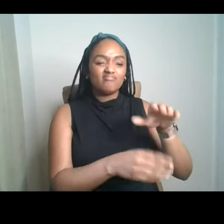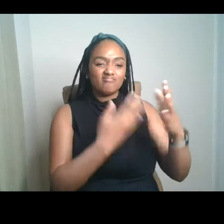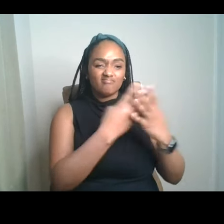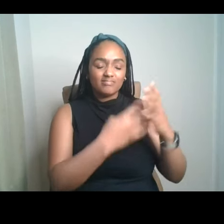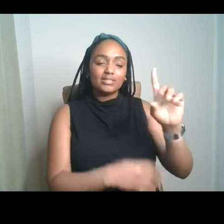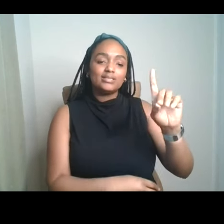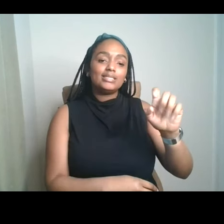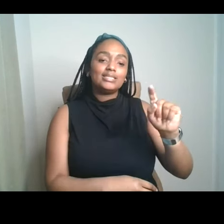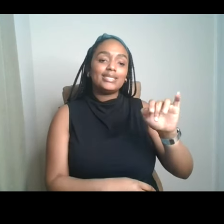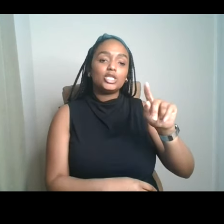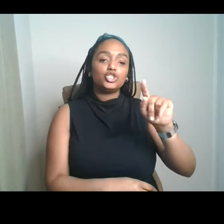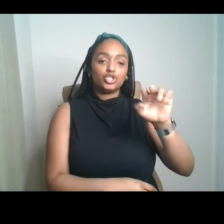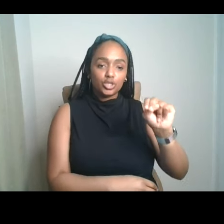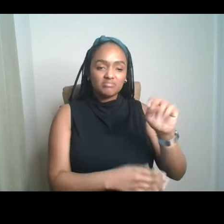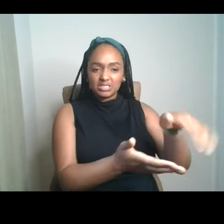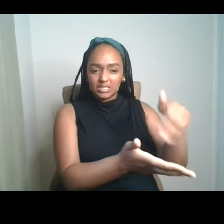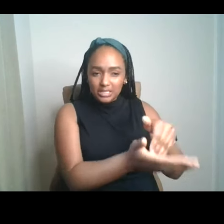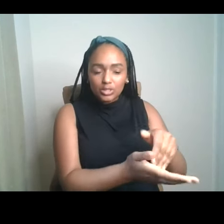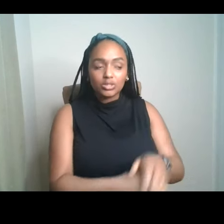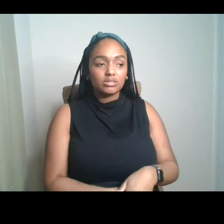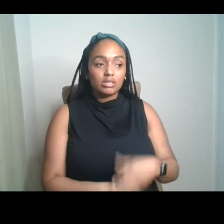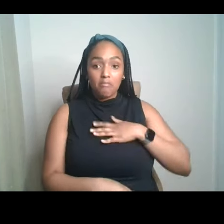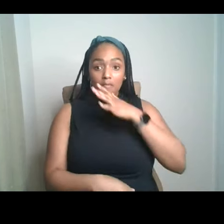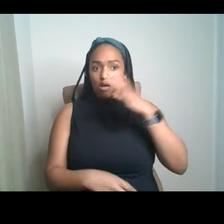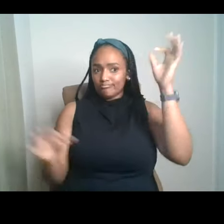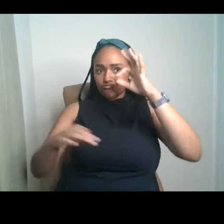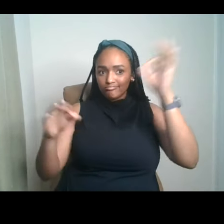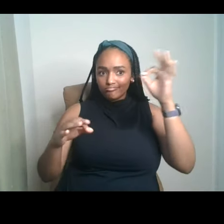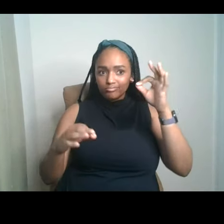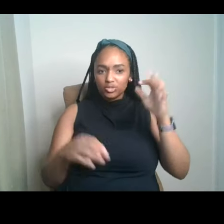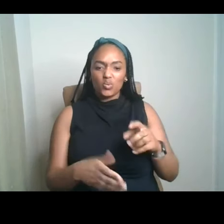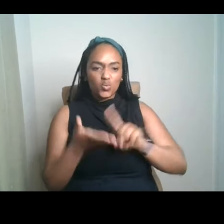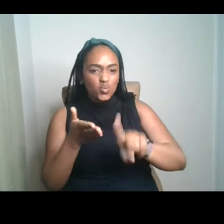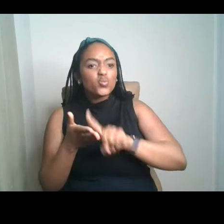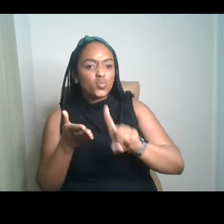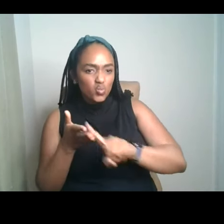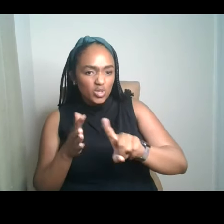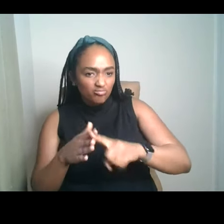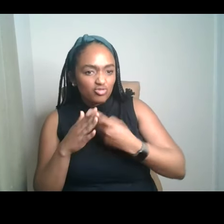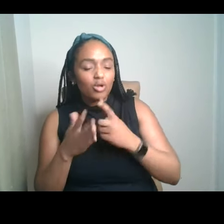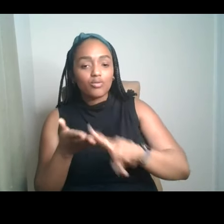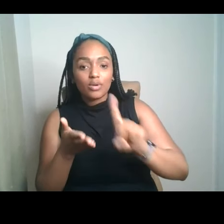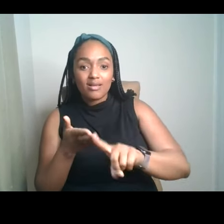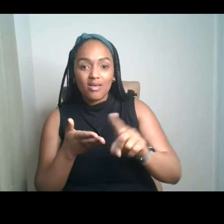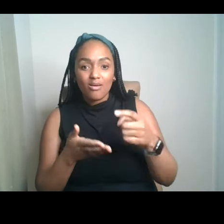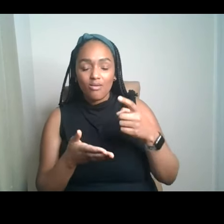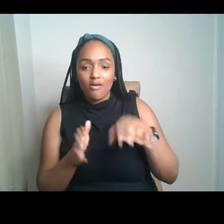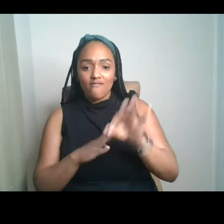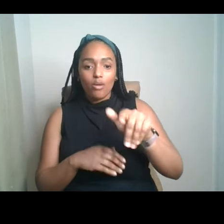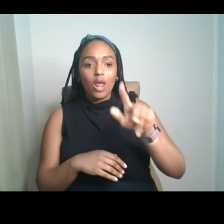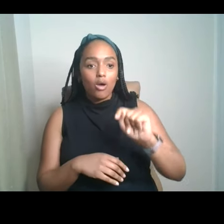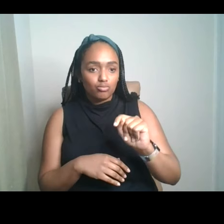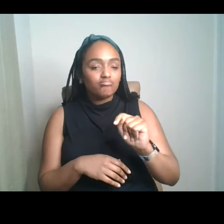she didn't know. So we looked it up, and it turned out there were about 15,000 children in detention.